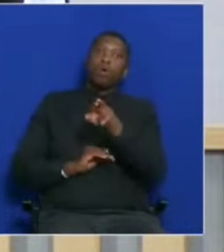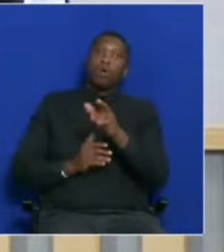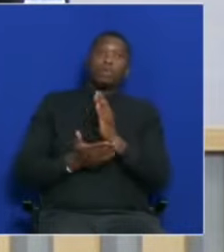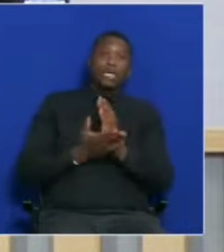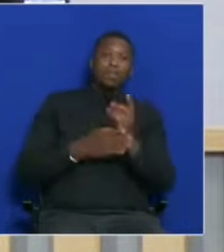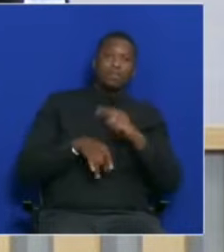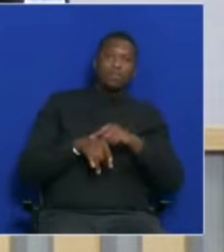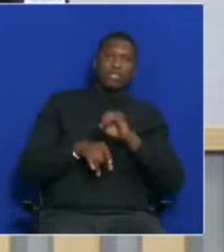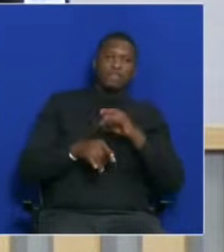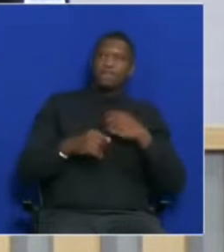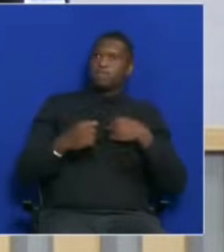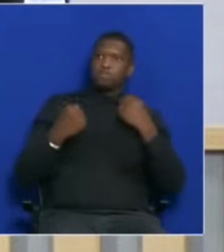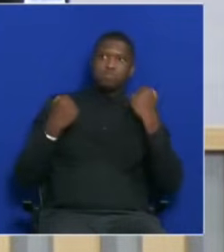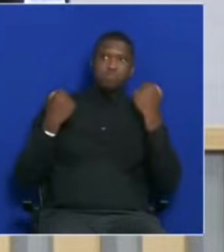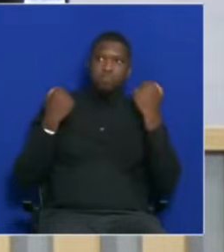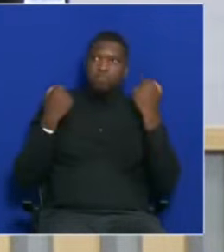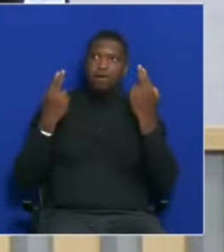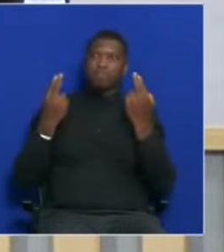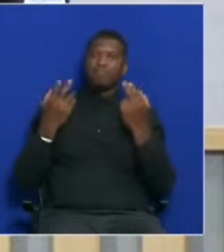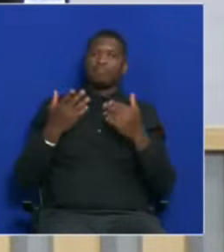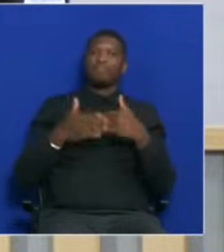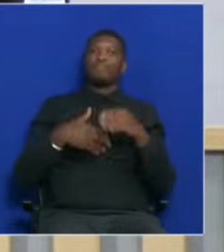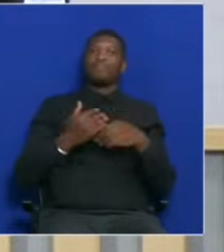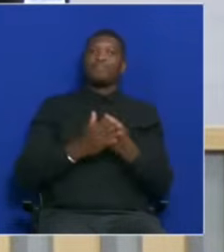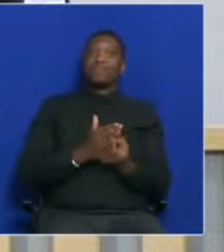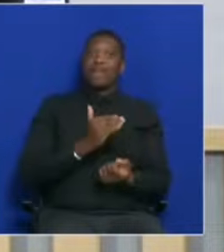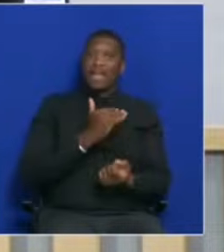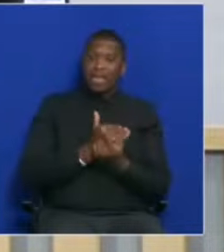you end up being a victim yourself.